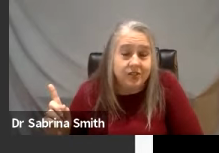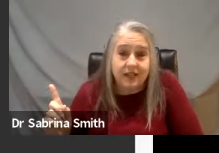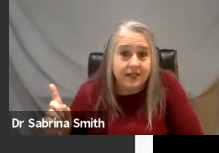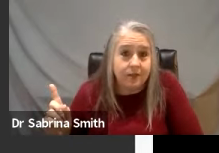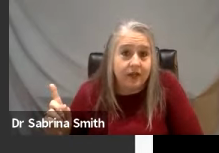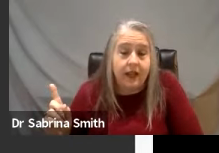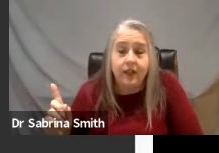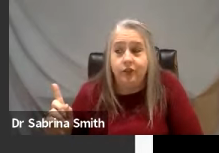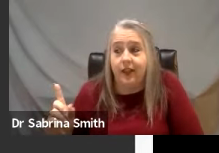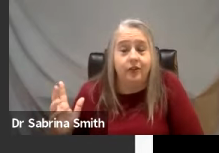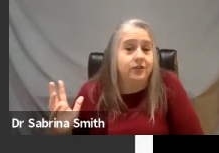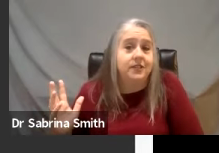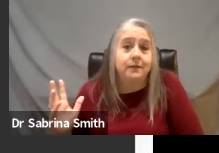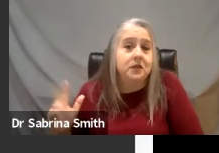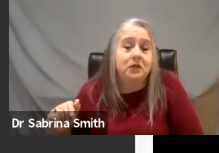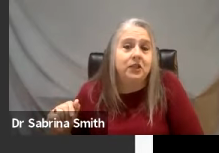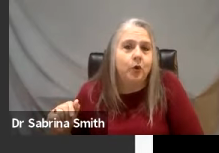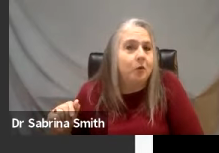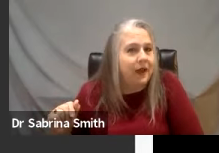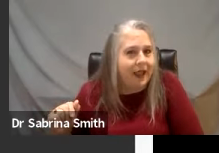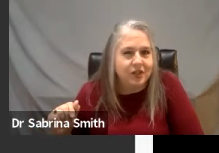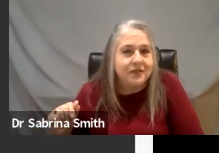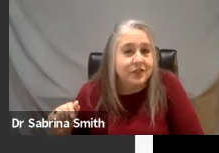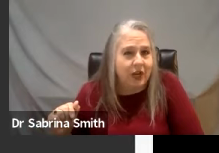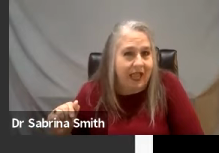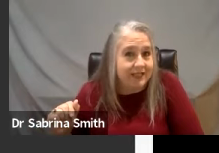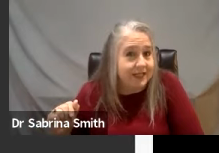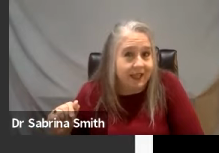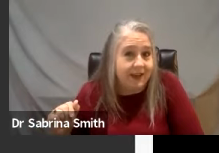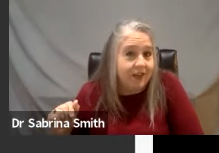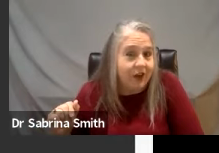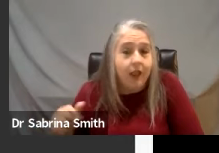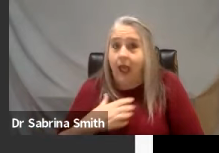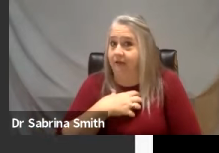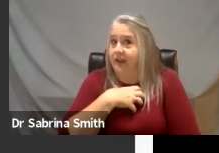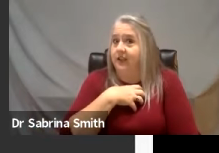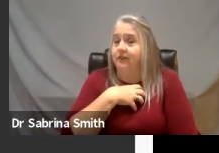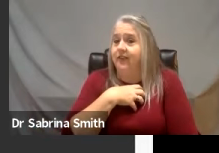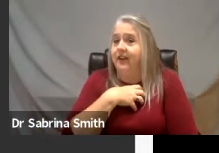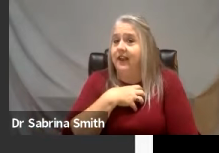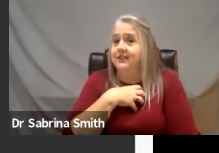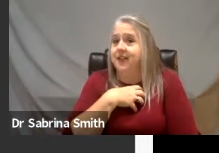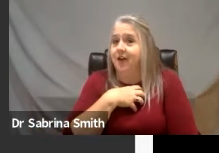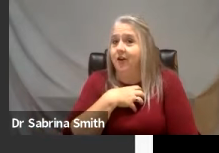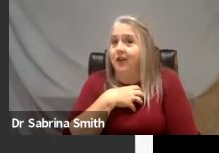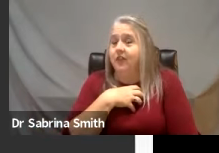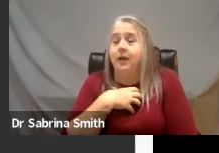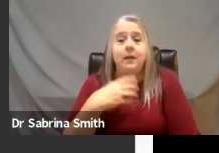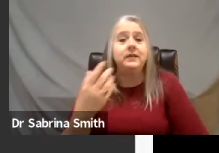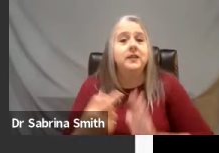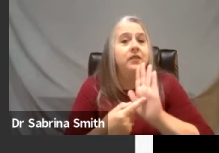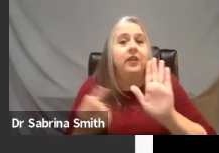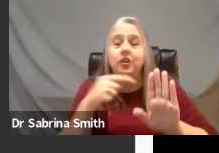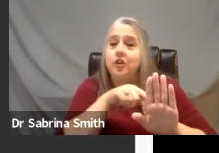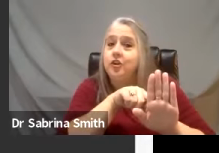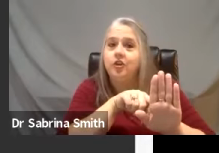they just say something and it seemed completely normal, but actually it was a sarcastic hint in there? I've got to convey that in ASL. That might